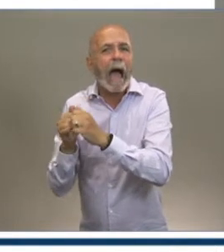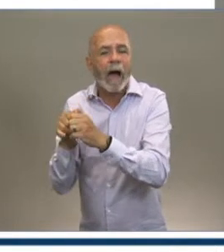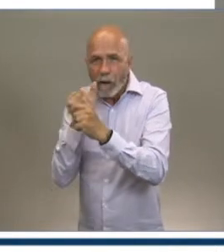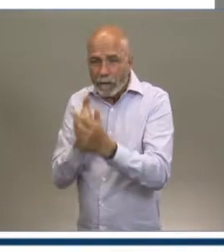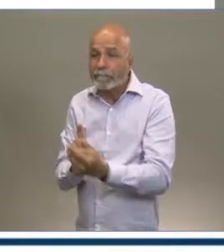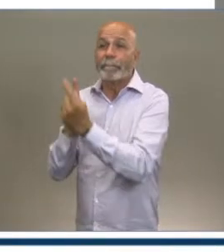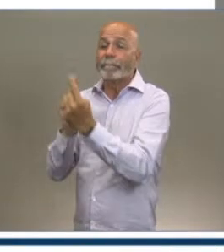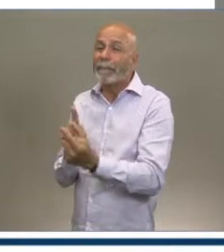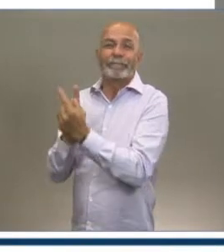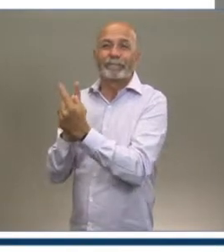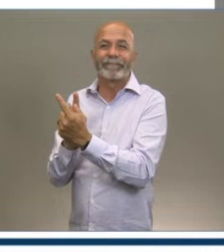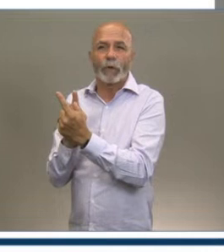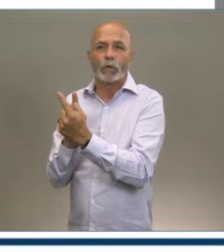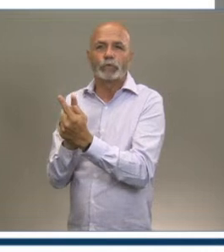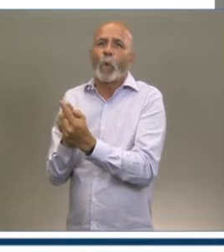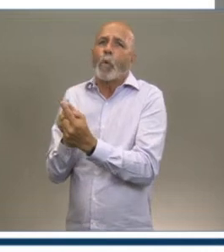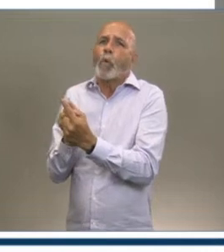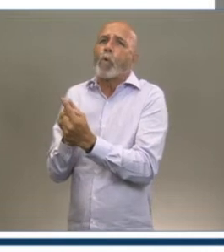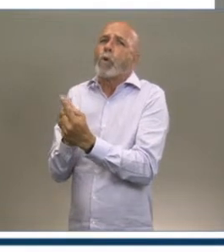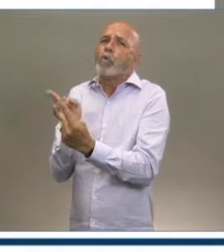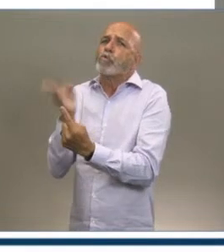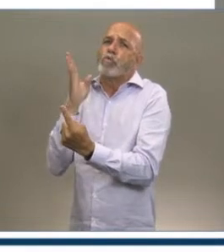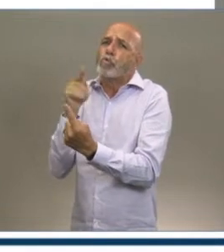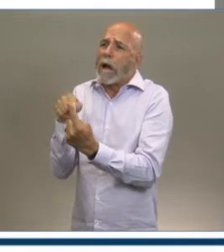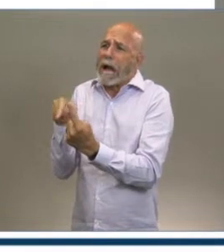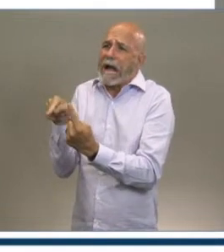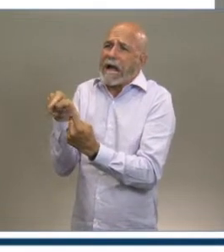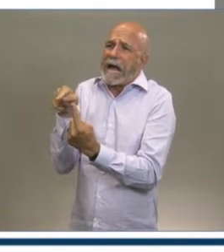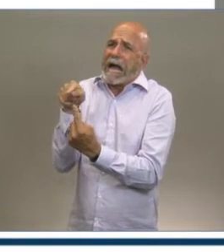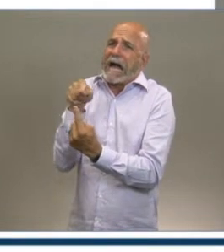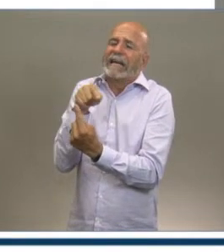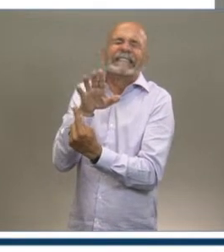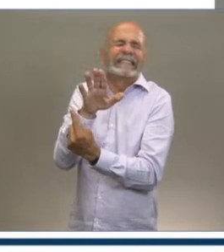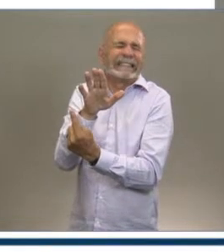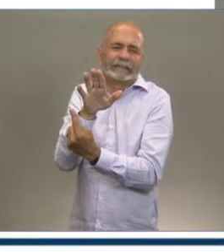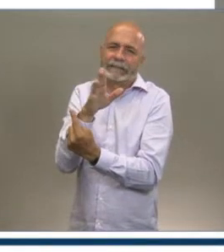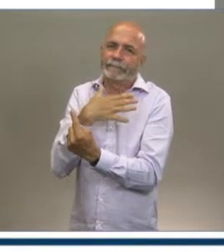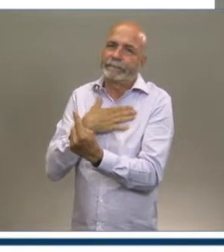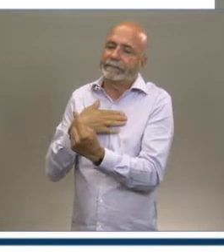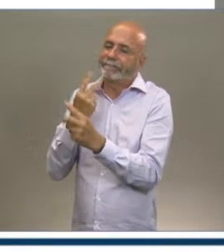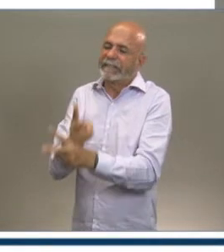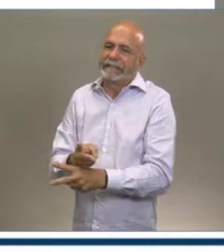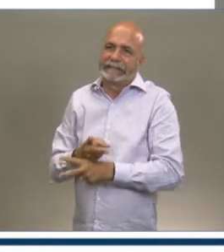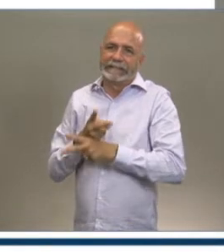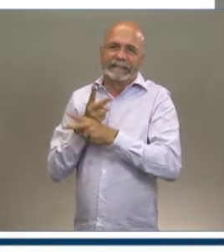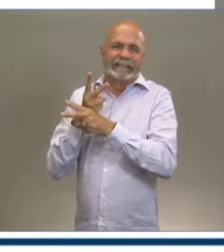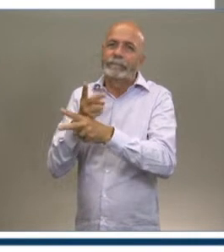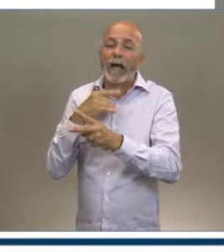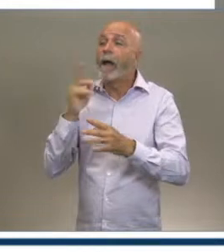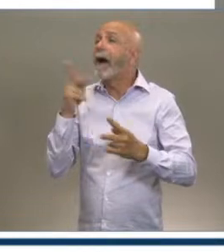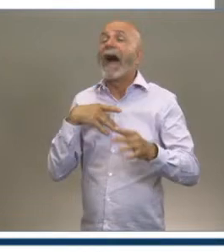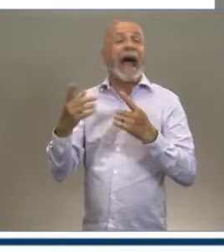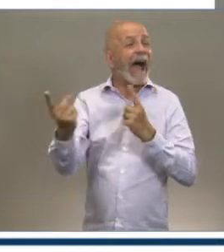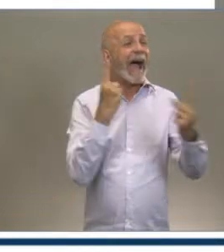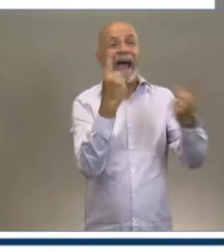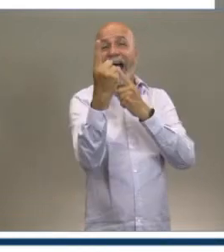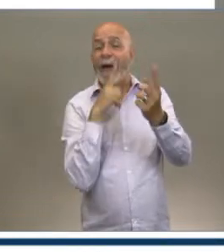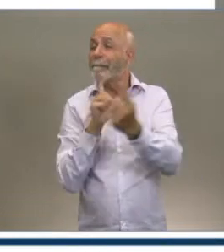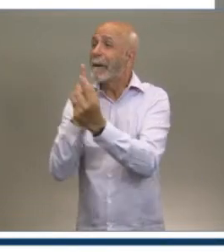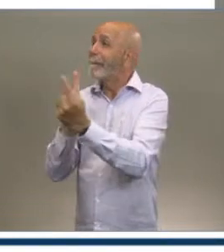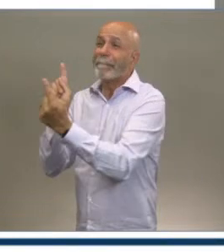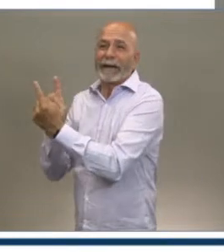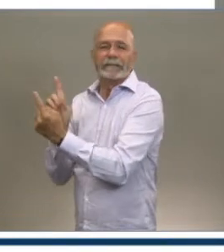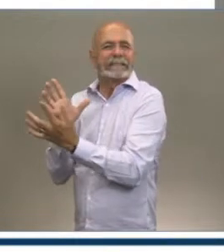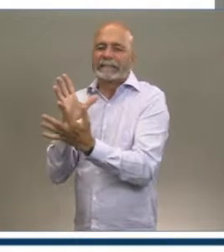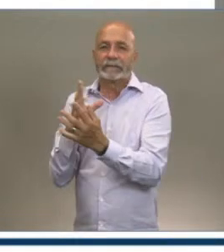like. We do need to stay cautious about our activities and our contacts, follow public health restrictions, and get